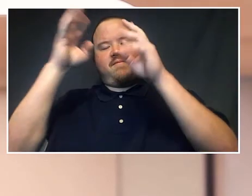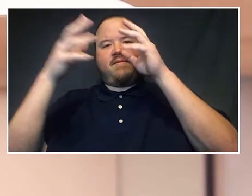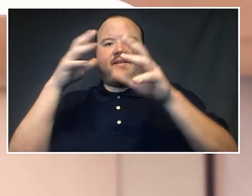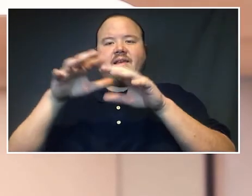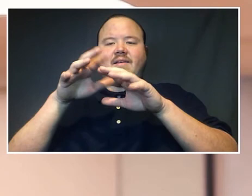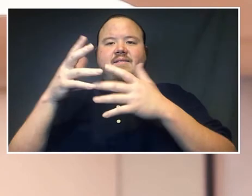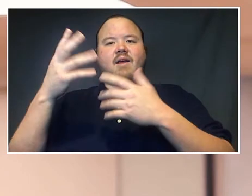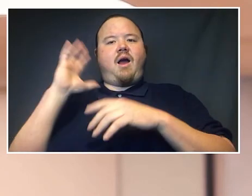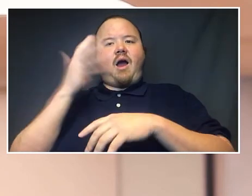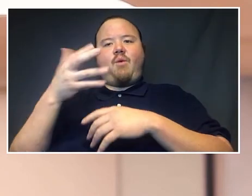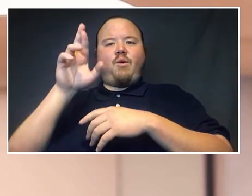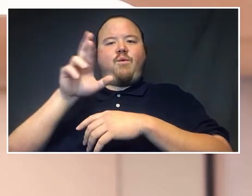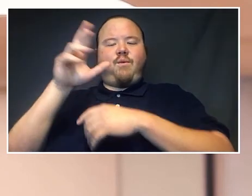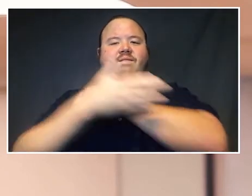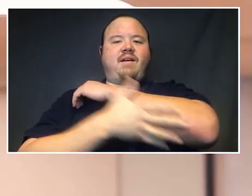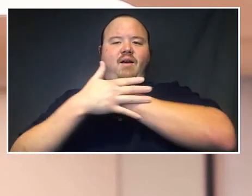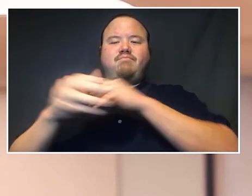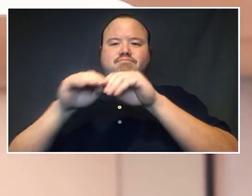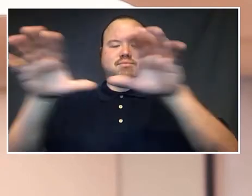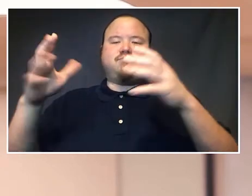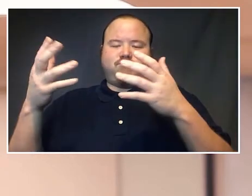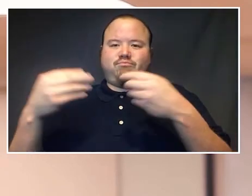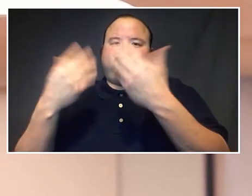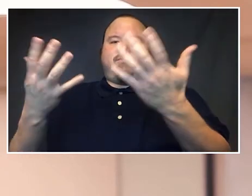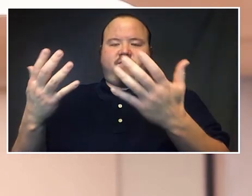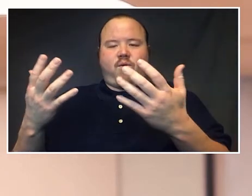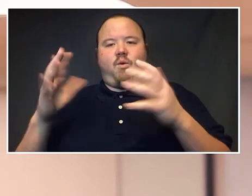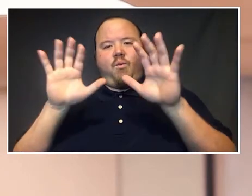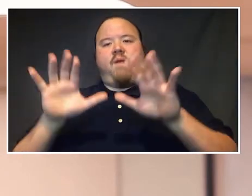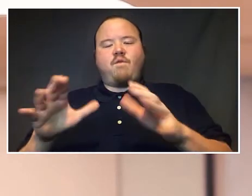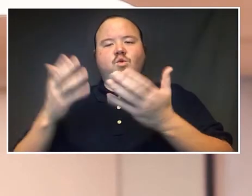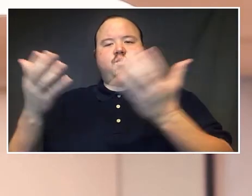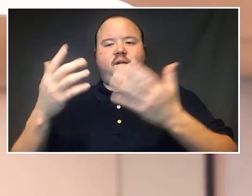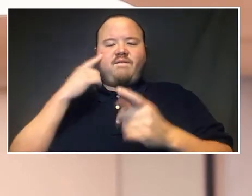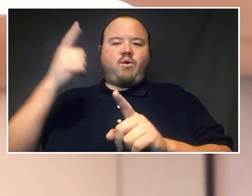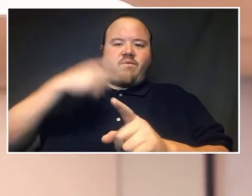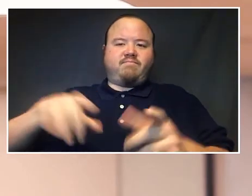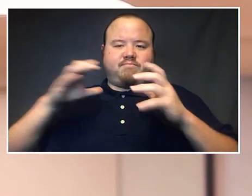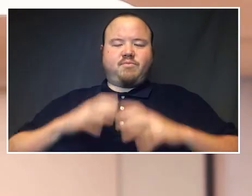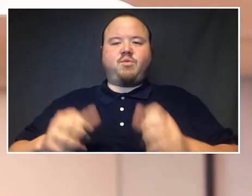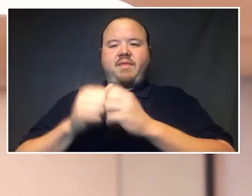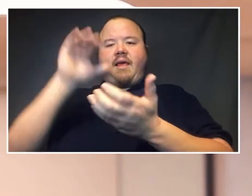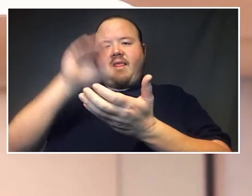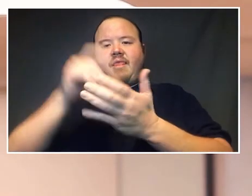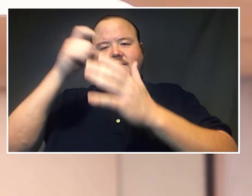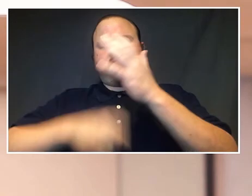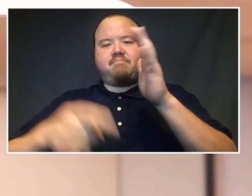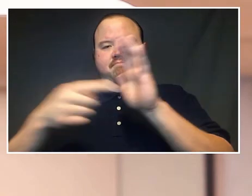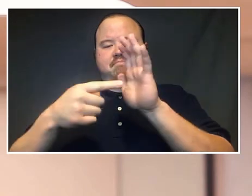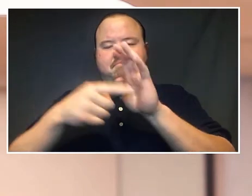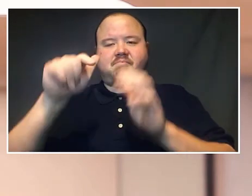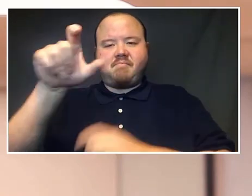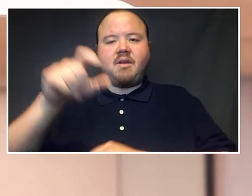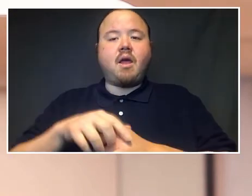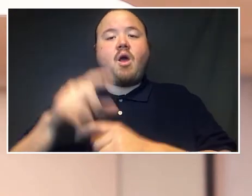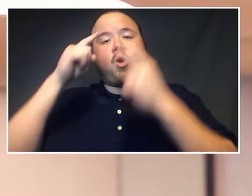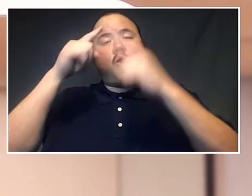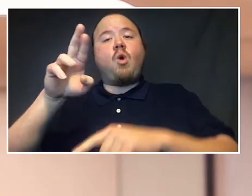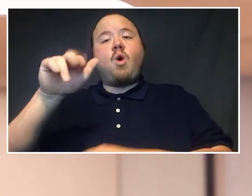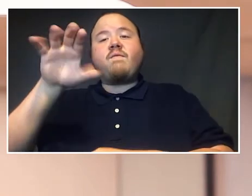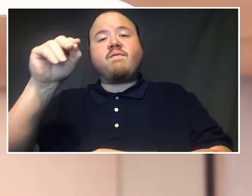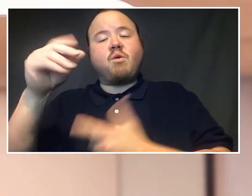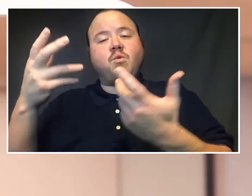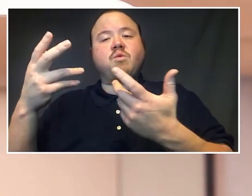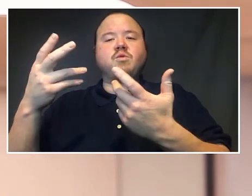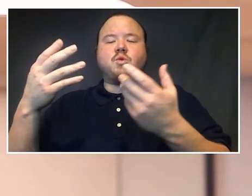deliver outstanding service for its customers and outcomes for our communities at the least cost possible to taxpayers. The goal of Rivco Innovates is to